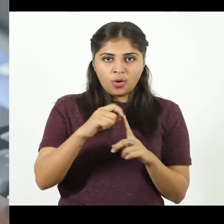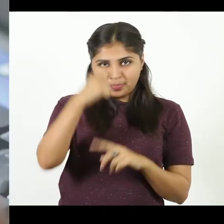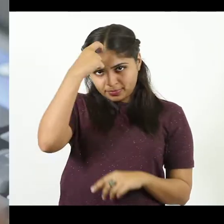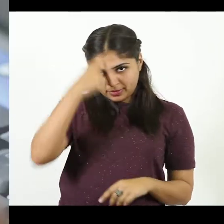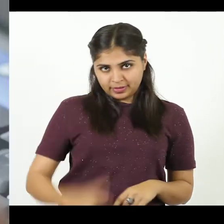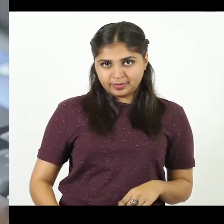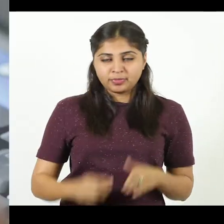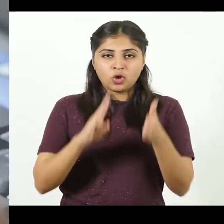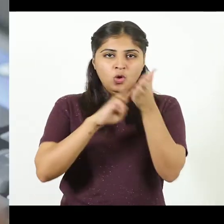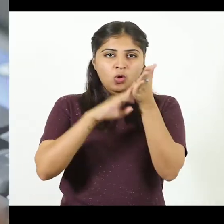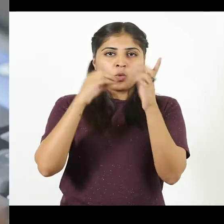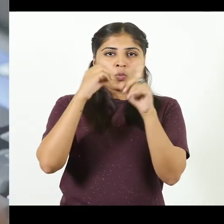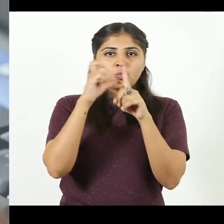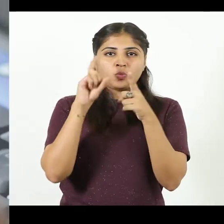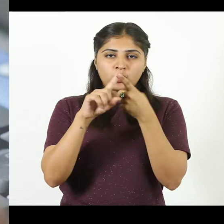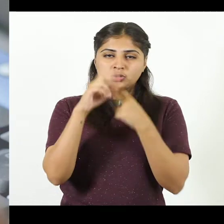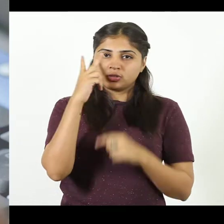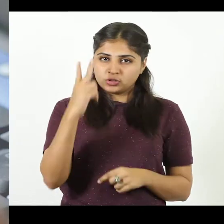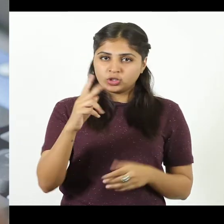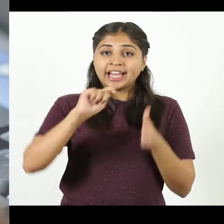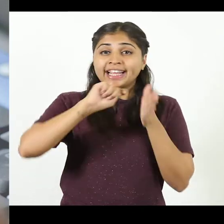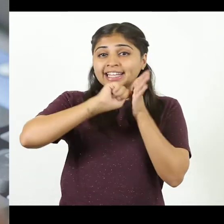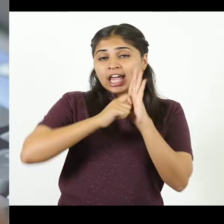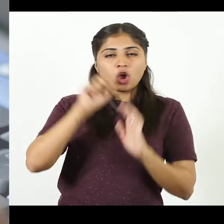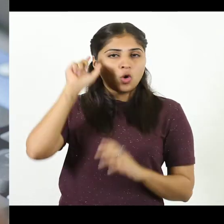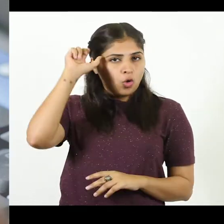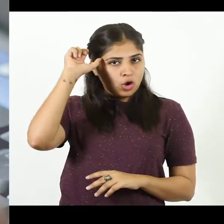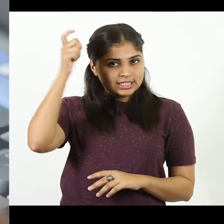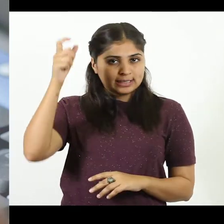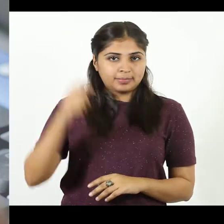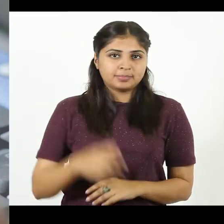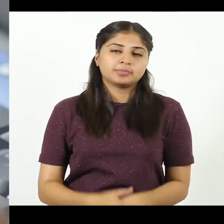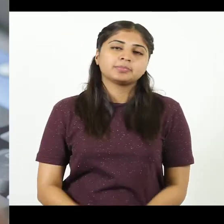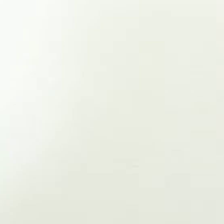Module 2: Key Concepts.